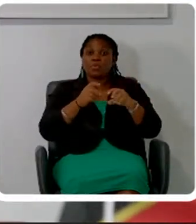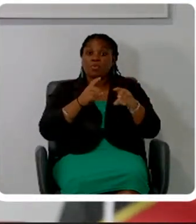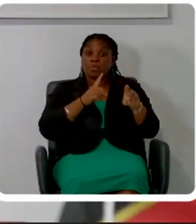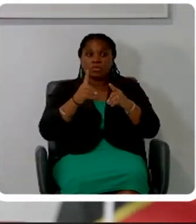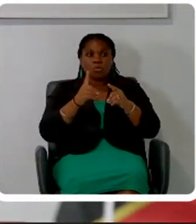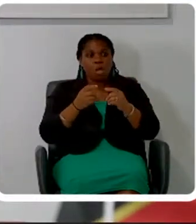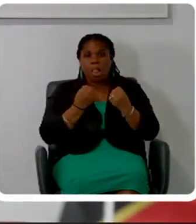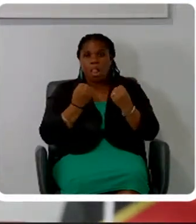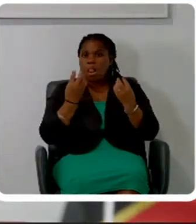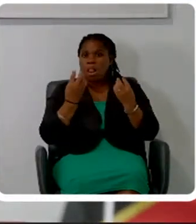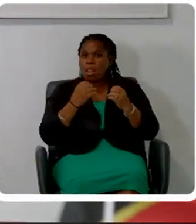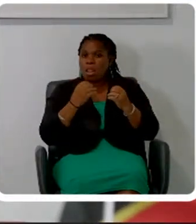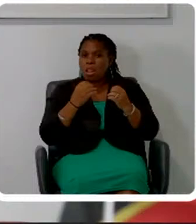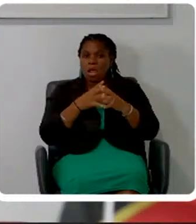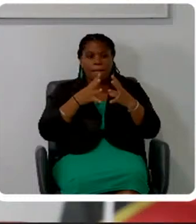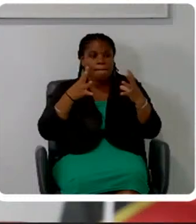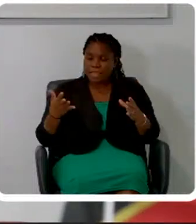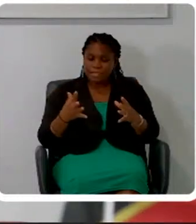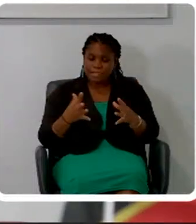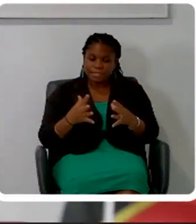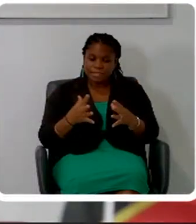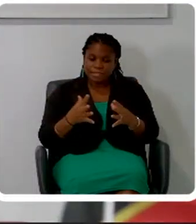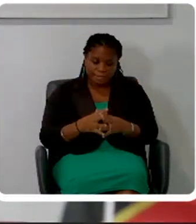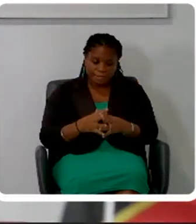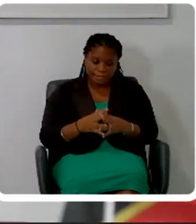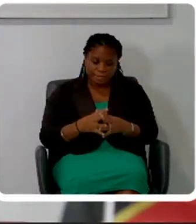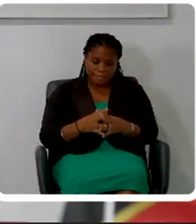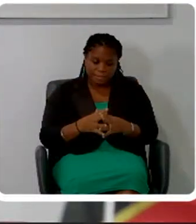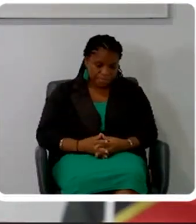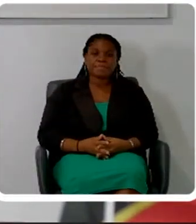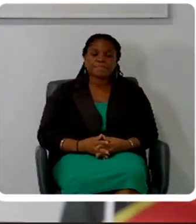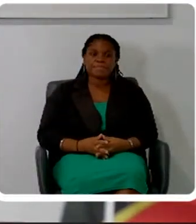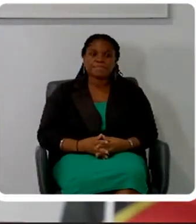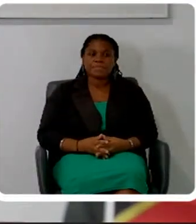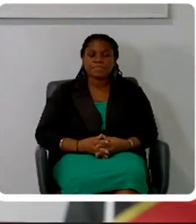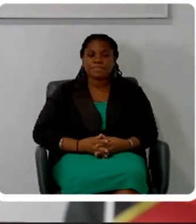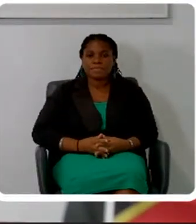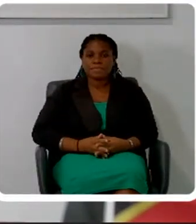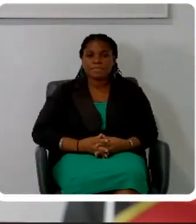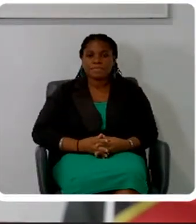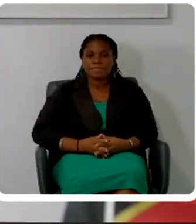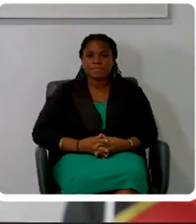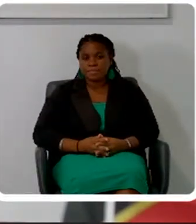have the wherewithal to contribute to the